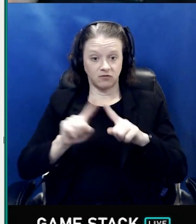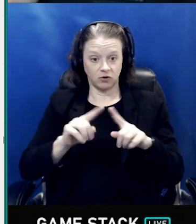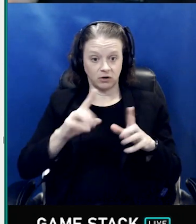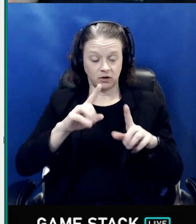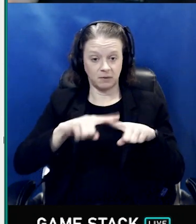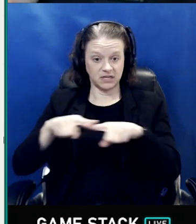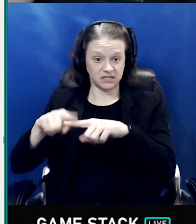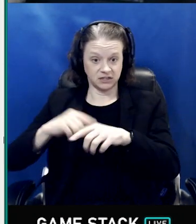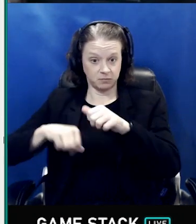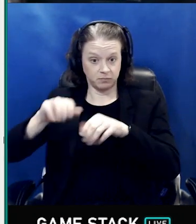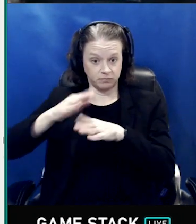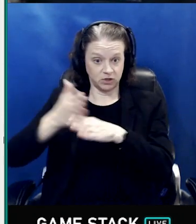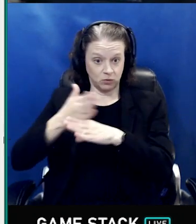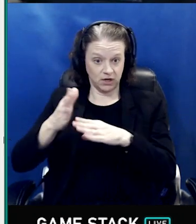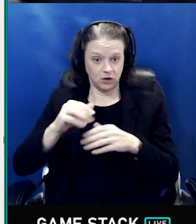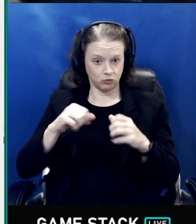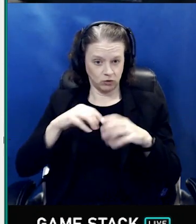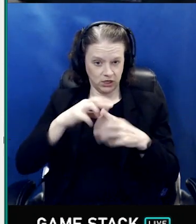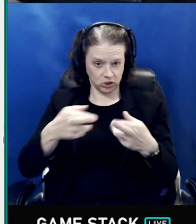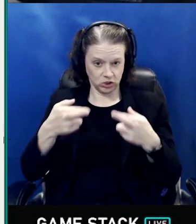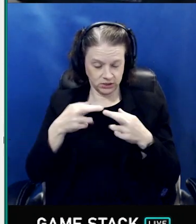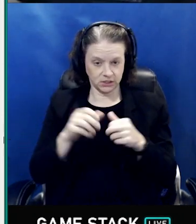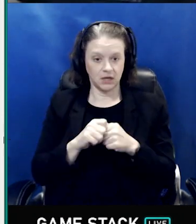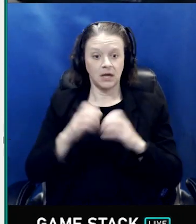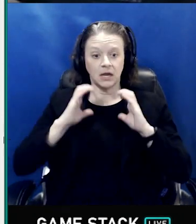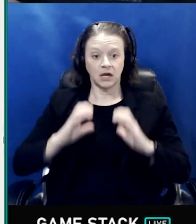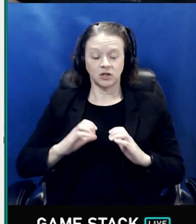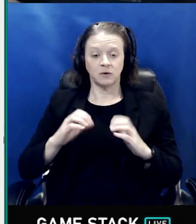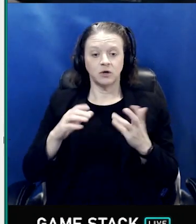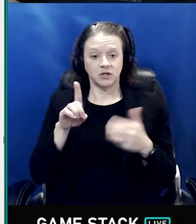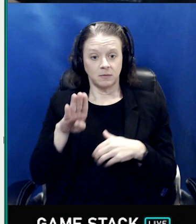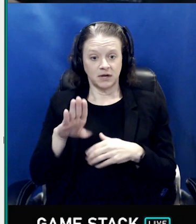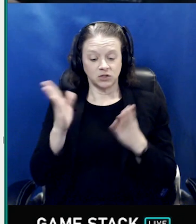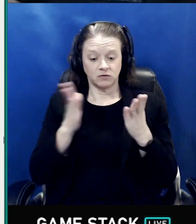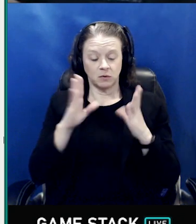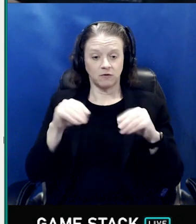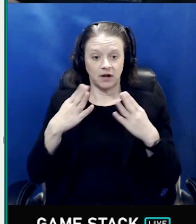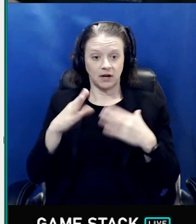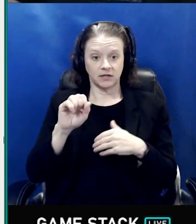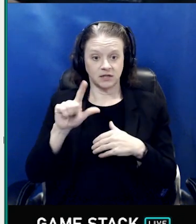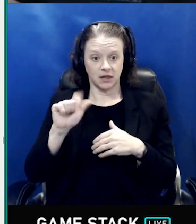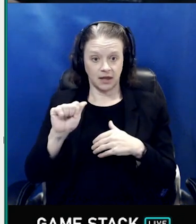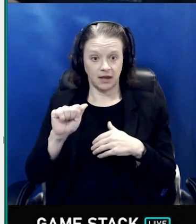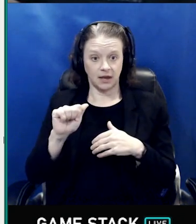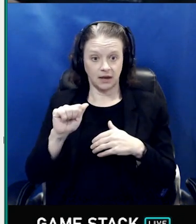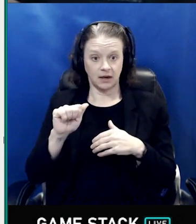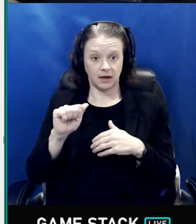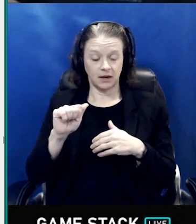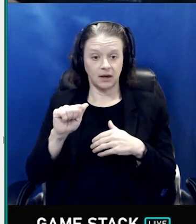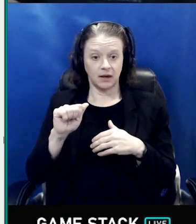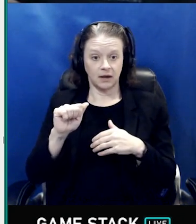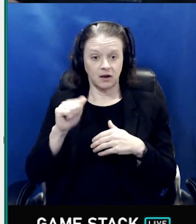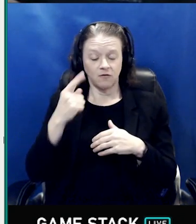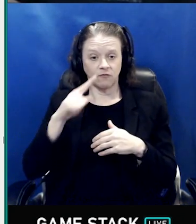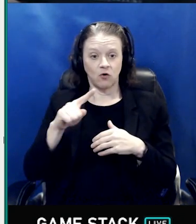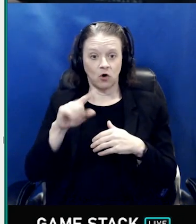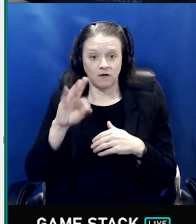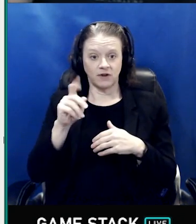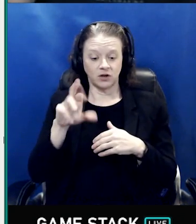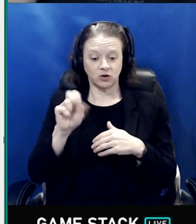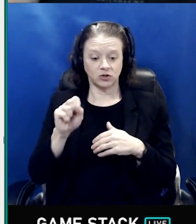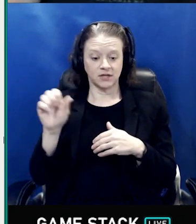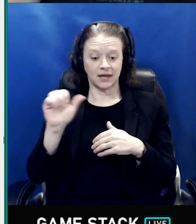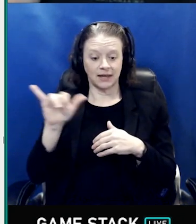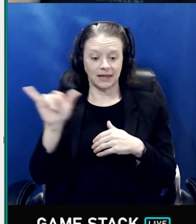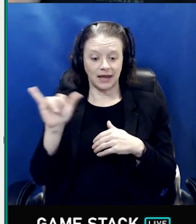Cosmos DB is the only database service which provides SLA in performance across cloud vendors like AWS and GCP.